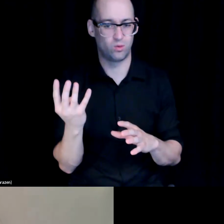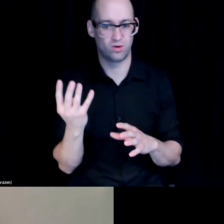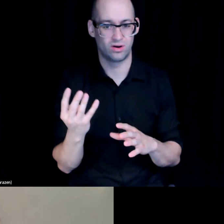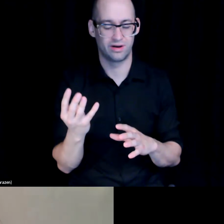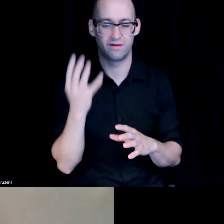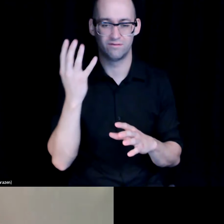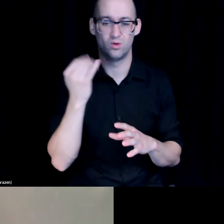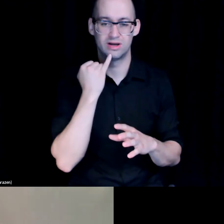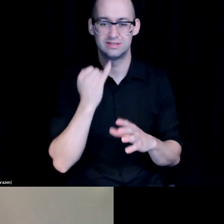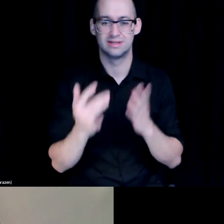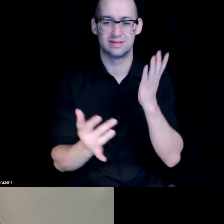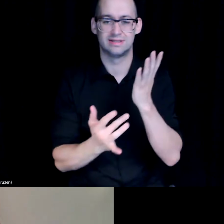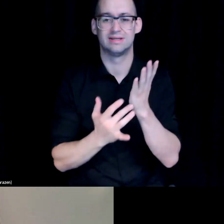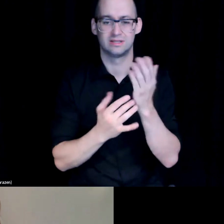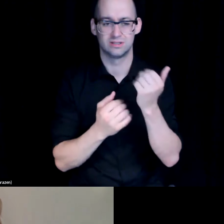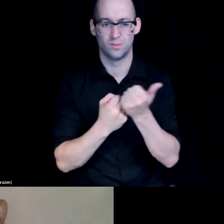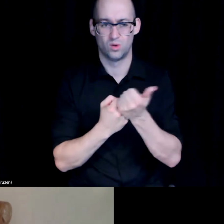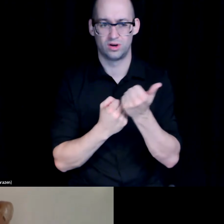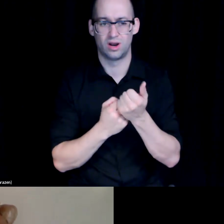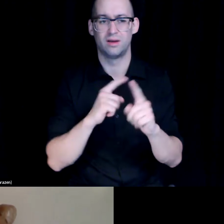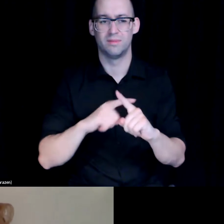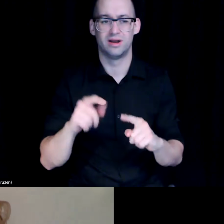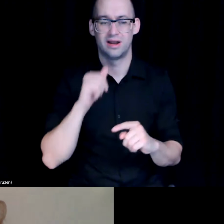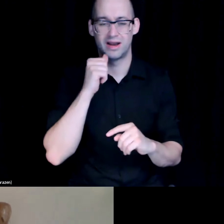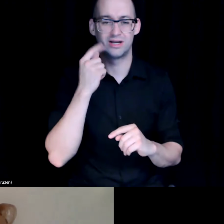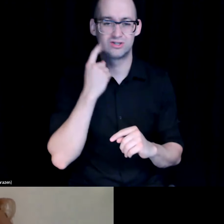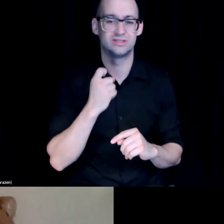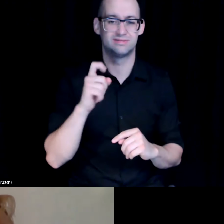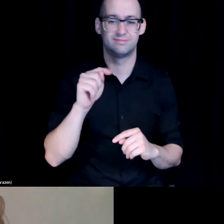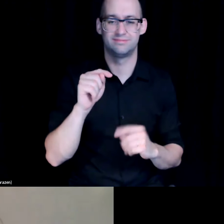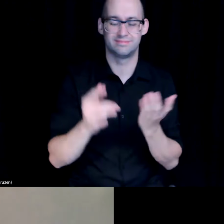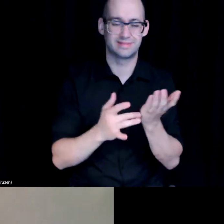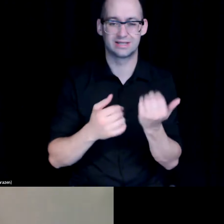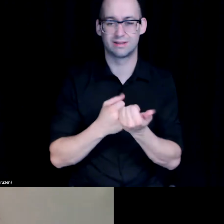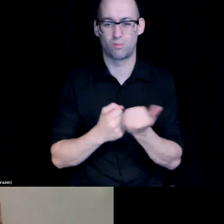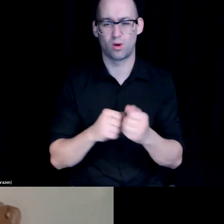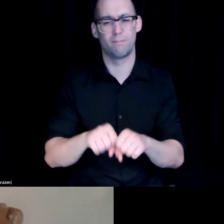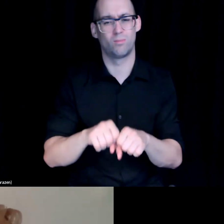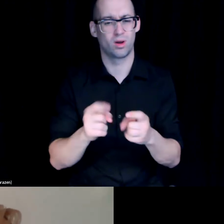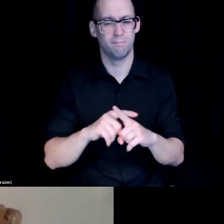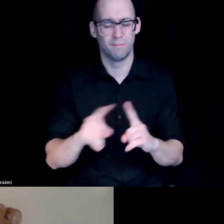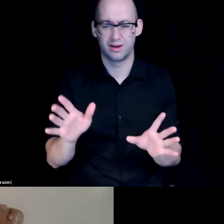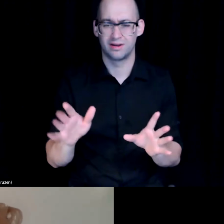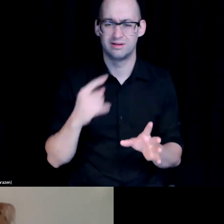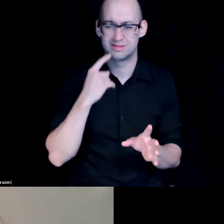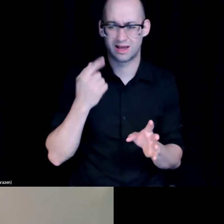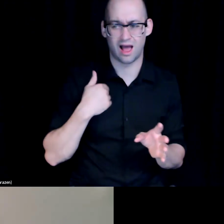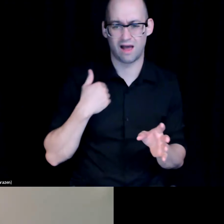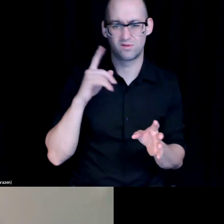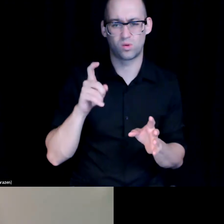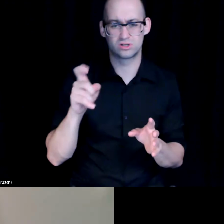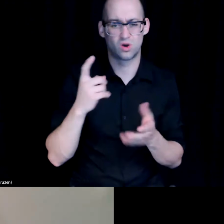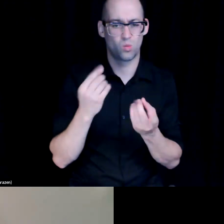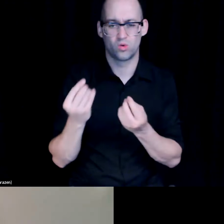being the tech support. And it's not just tech support, like my thing's broken, but also just, I have this question. What do I